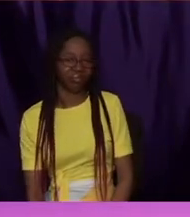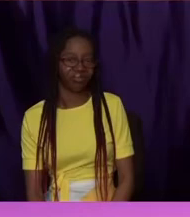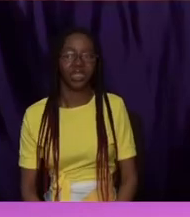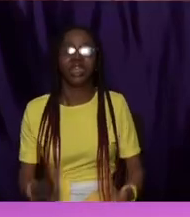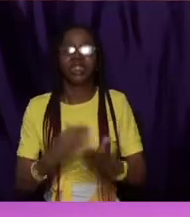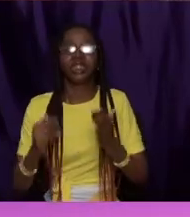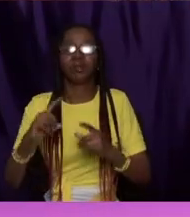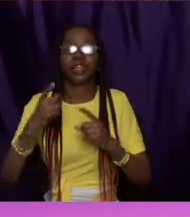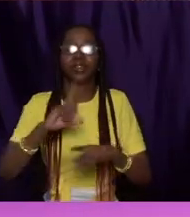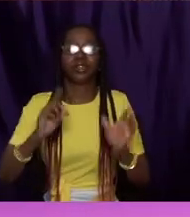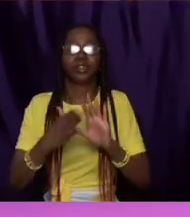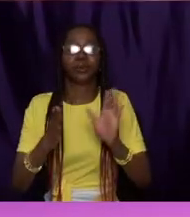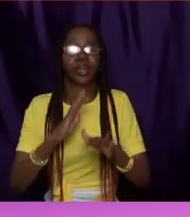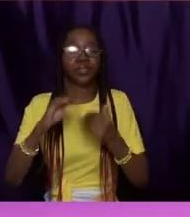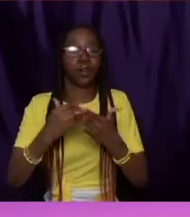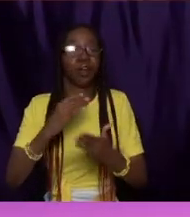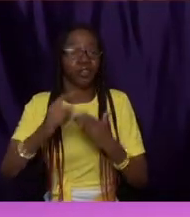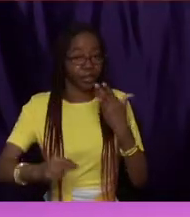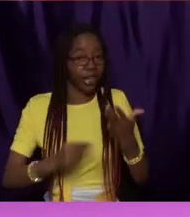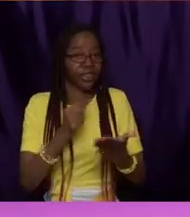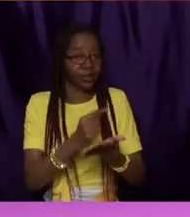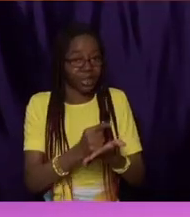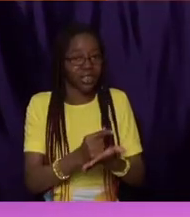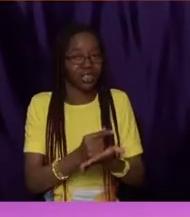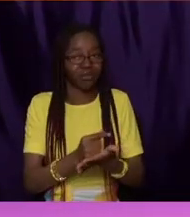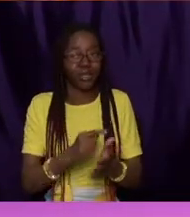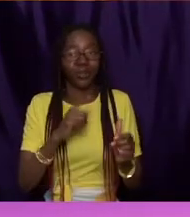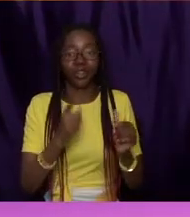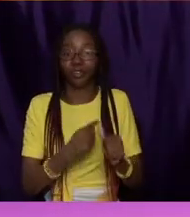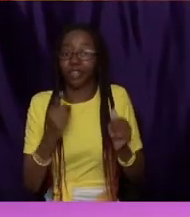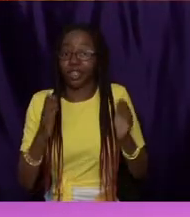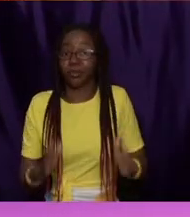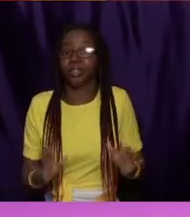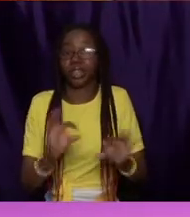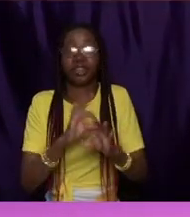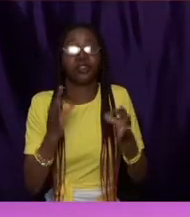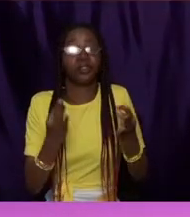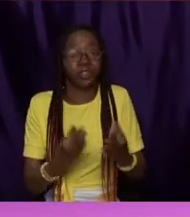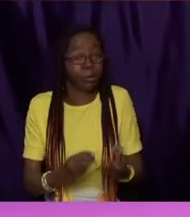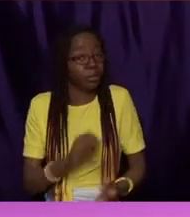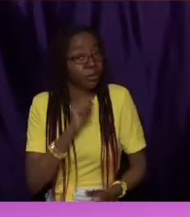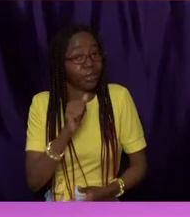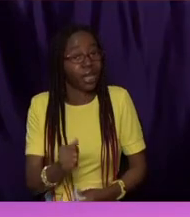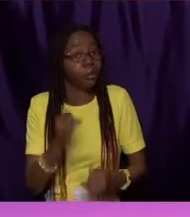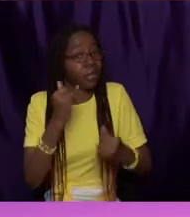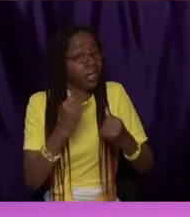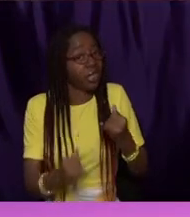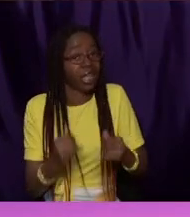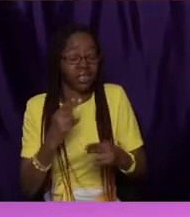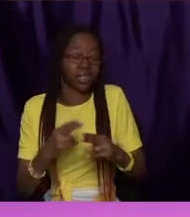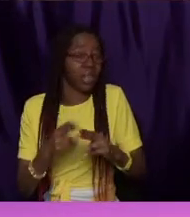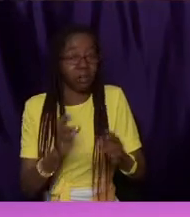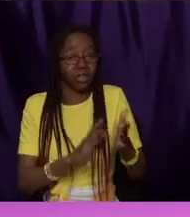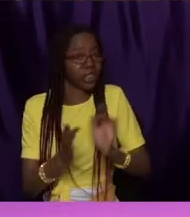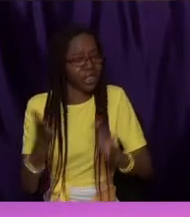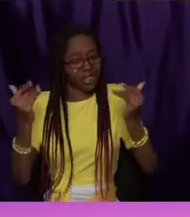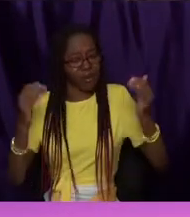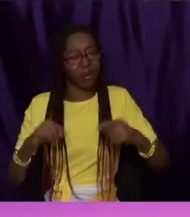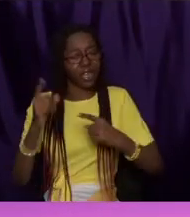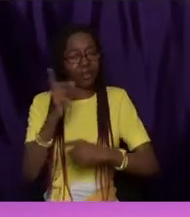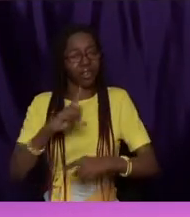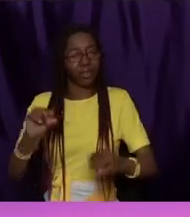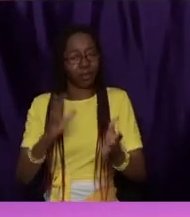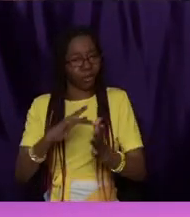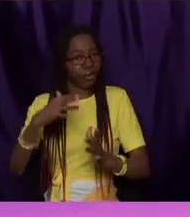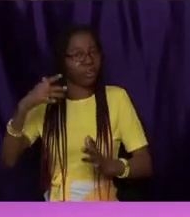Somebody give God praise for all the graduates. You were the first one in your family, but you won't be the last in the name of Jesus. Come on, give God